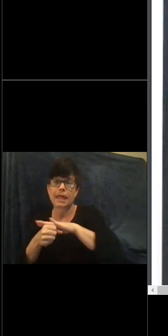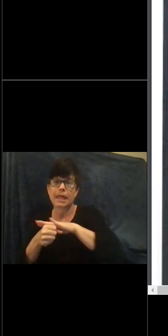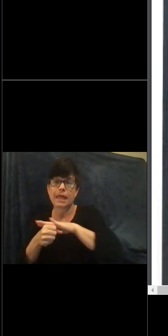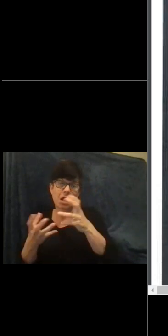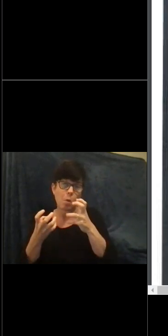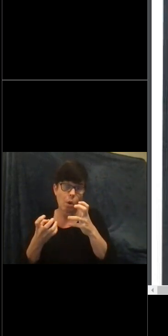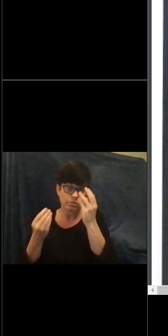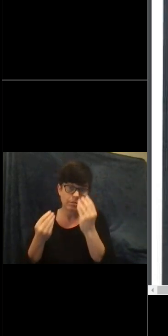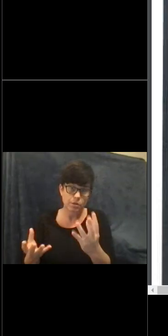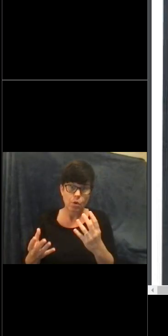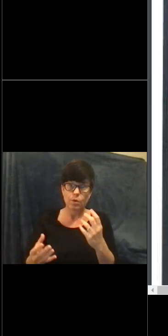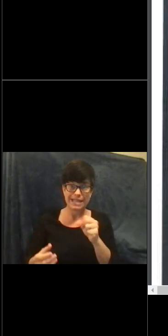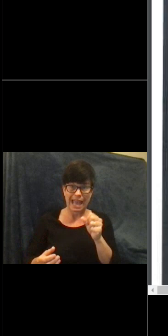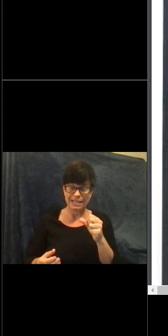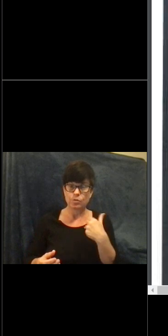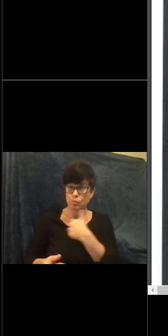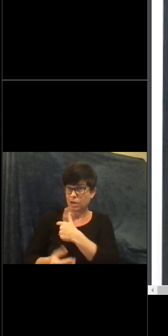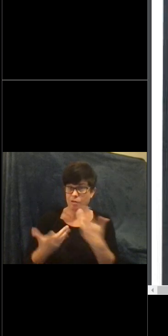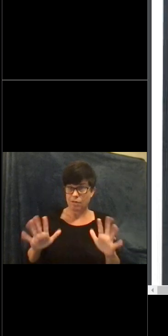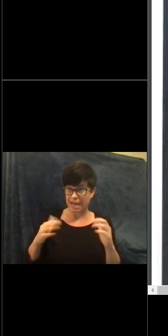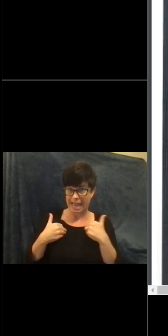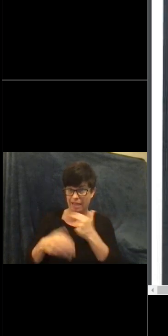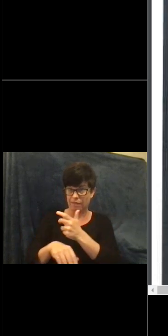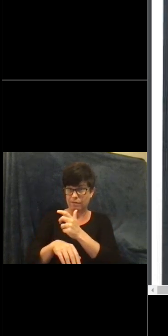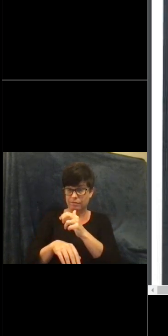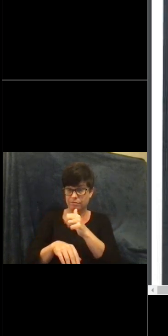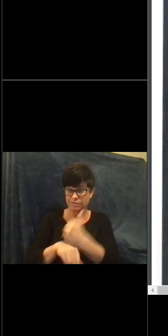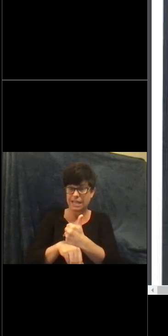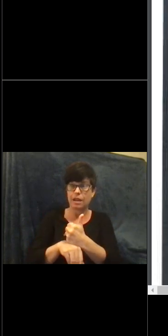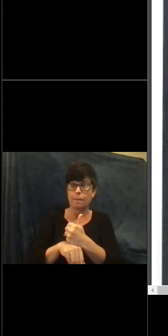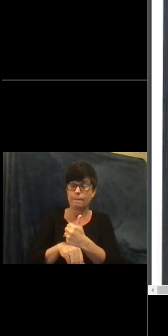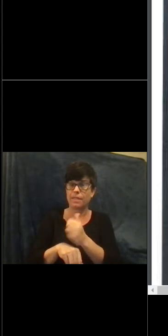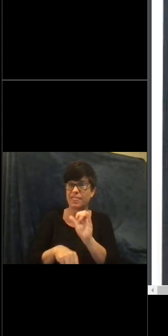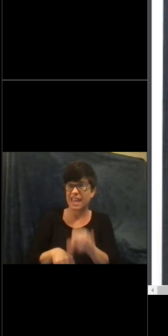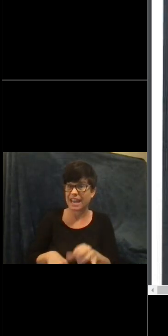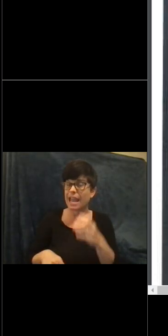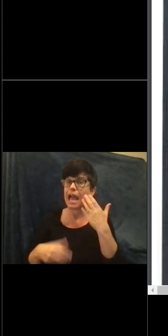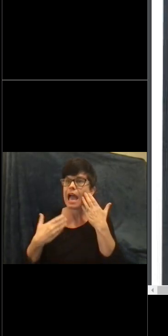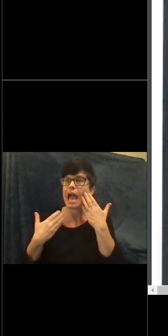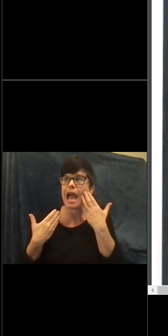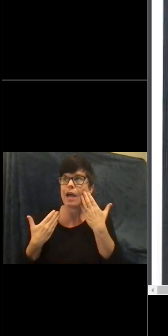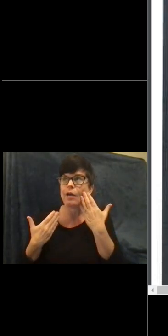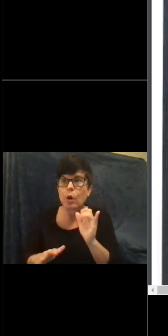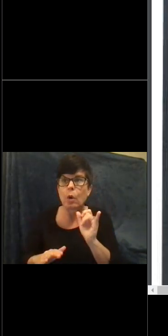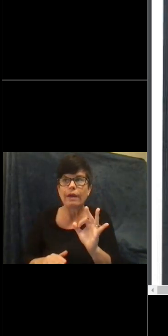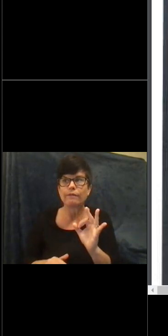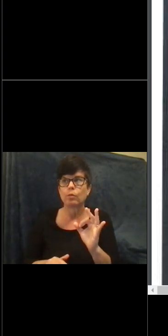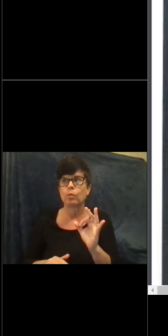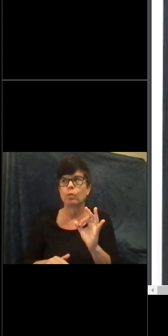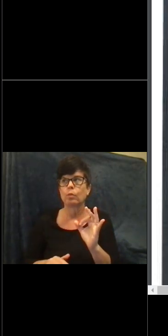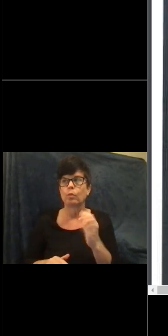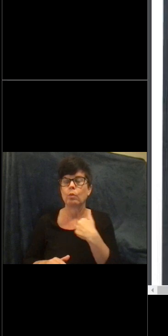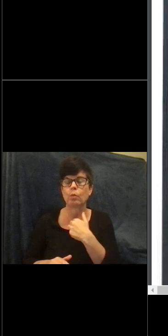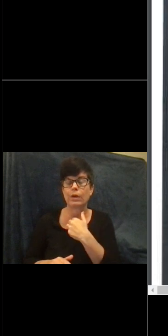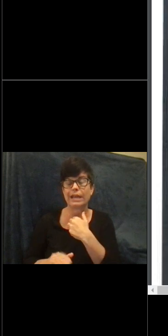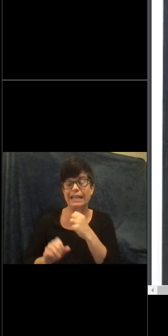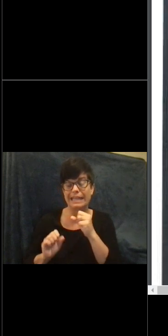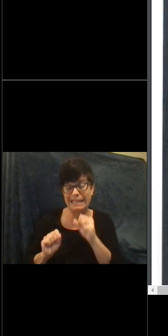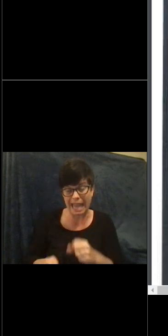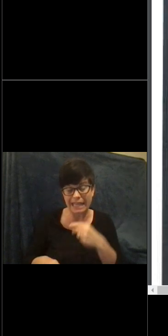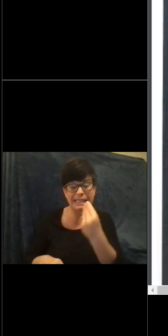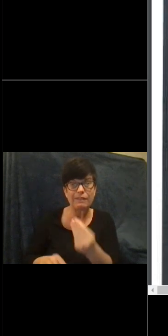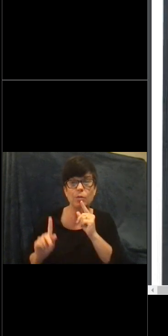out. I don't know that we can come up with an answer. I mean, this is really would be a